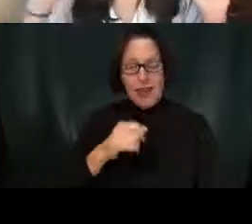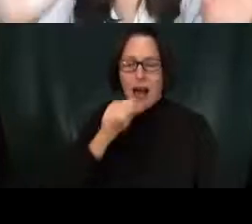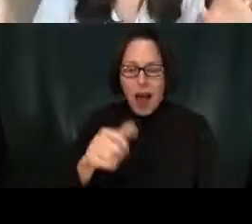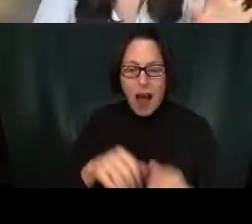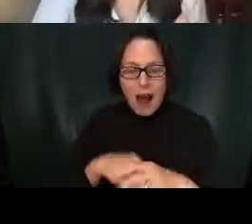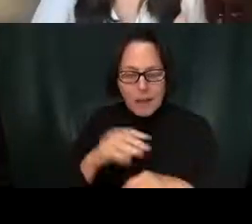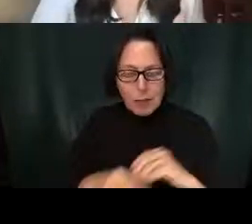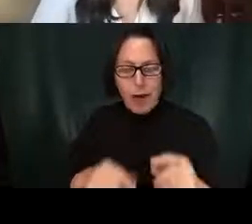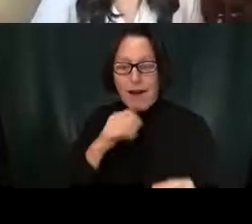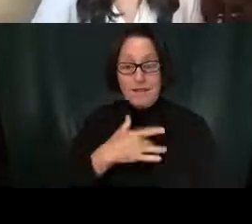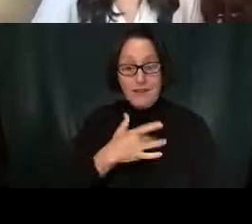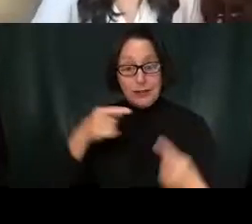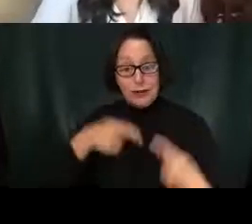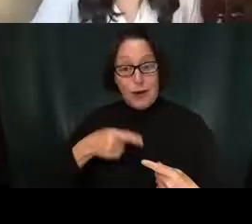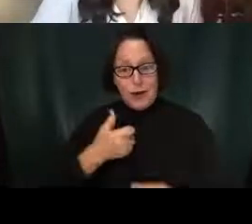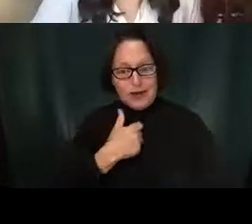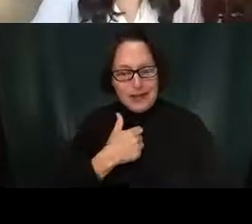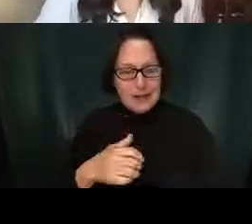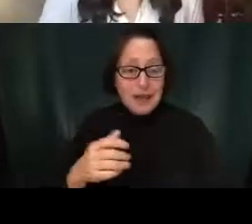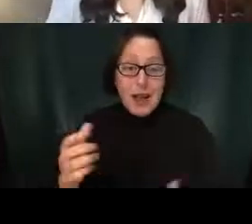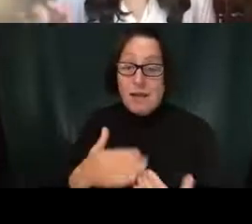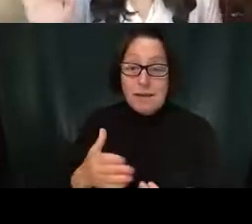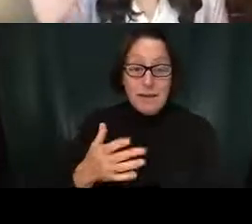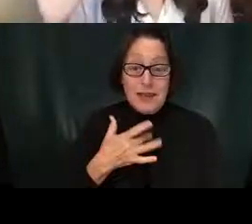busy and it's just easier to give the answer.